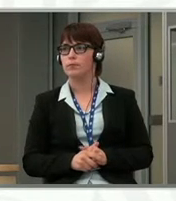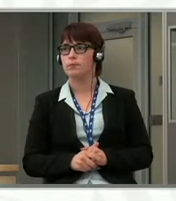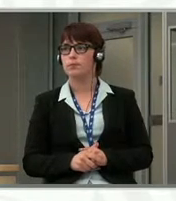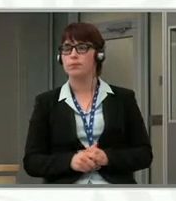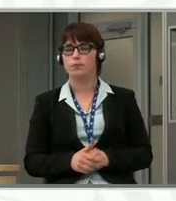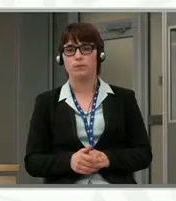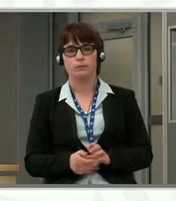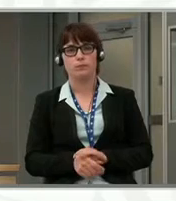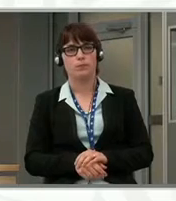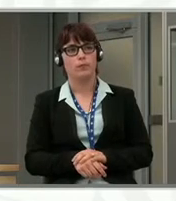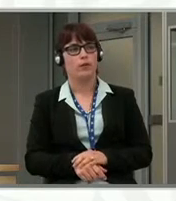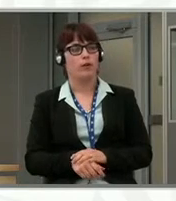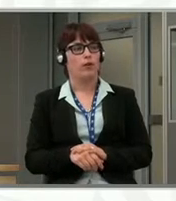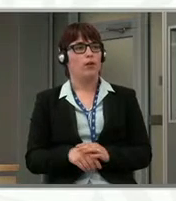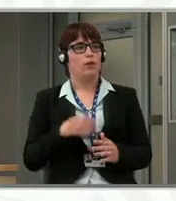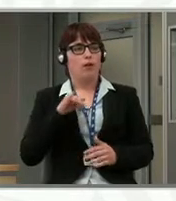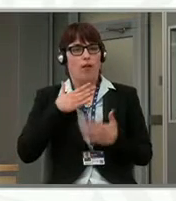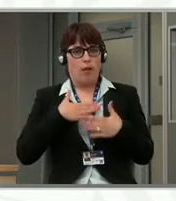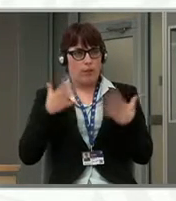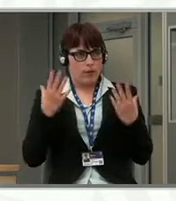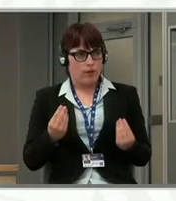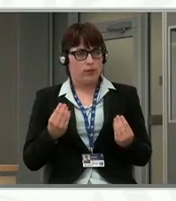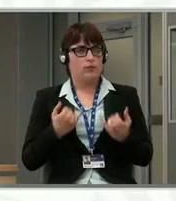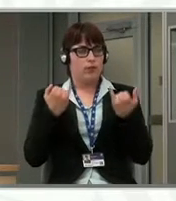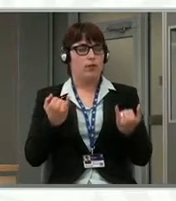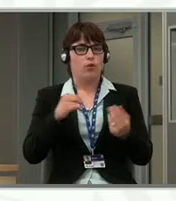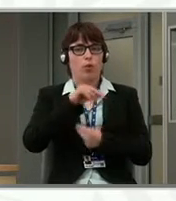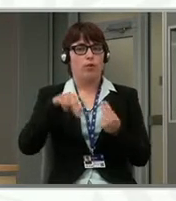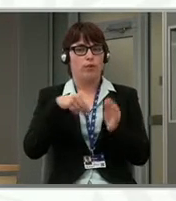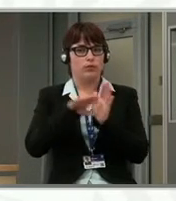of Latvia, for the closing statement.